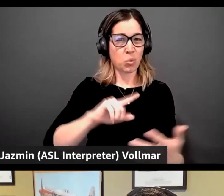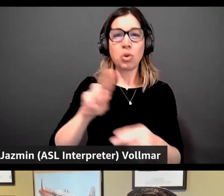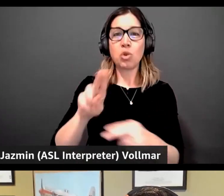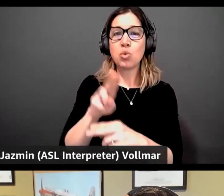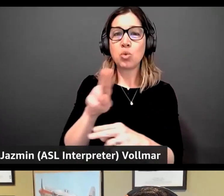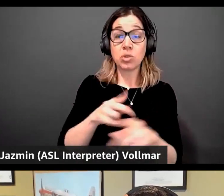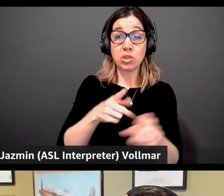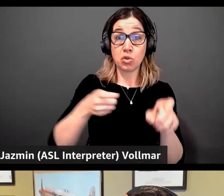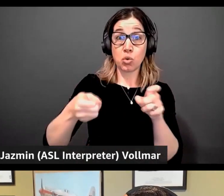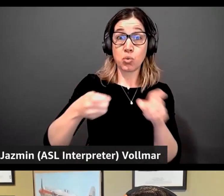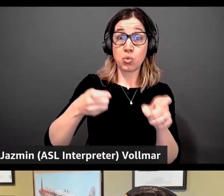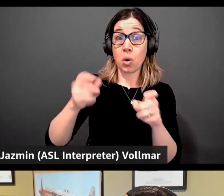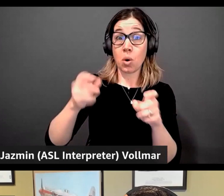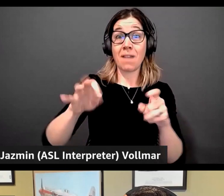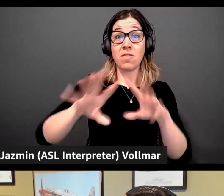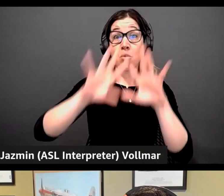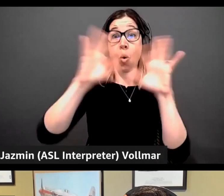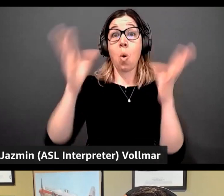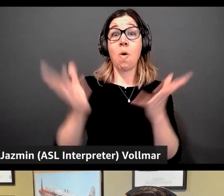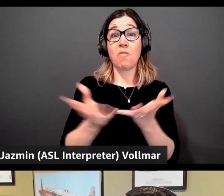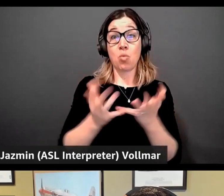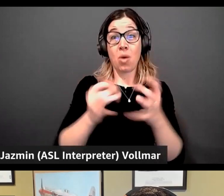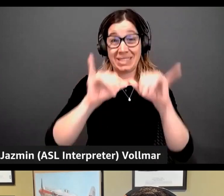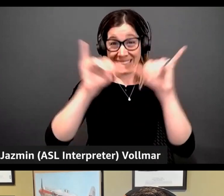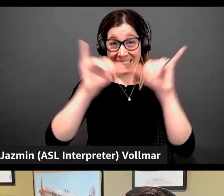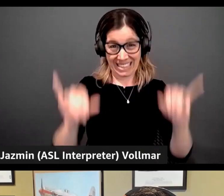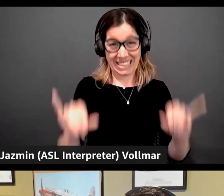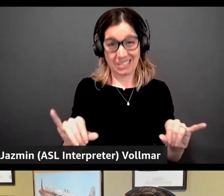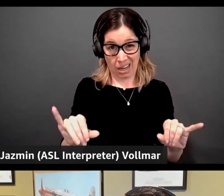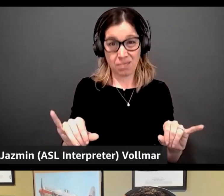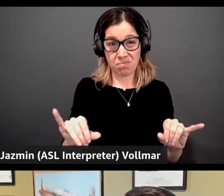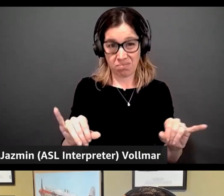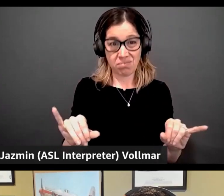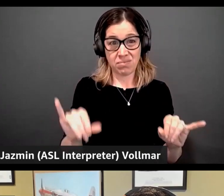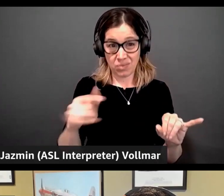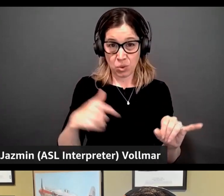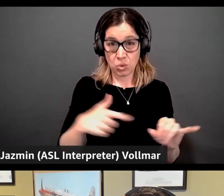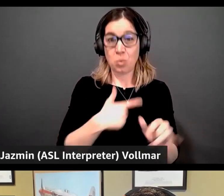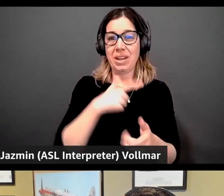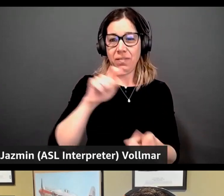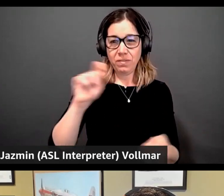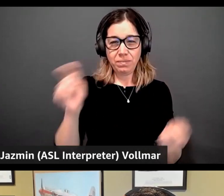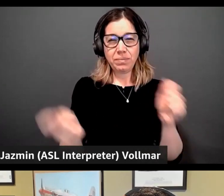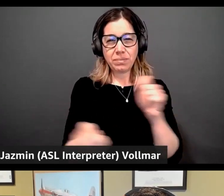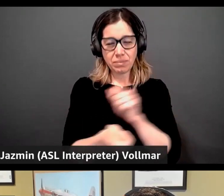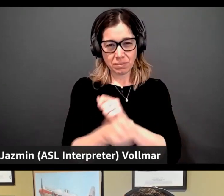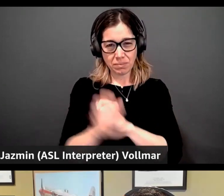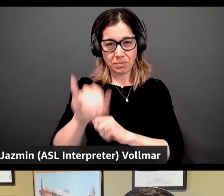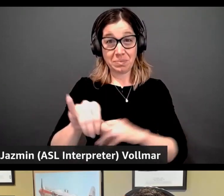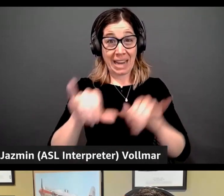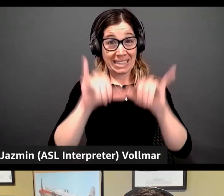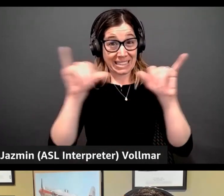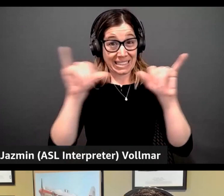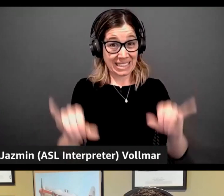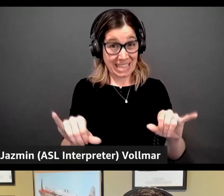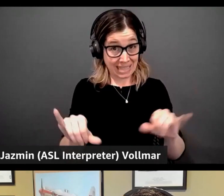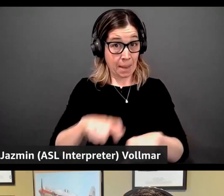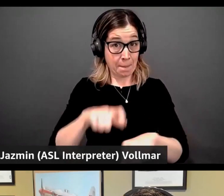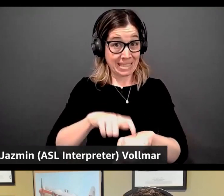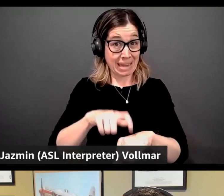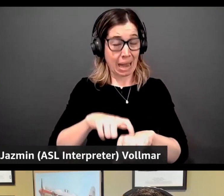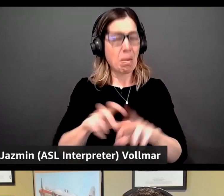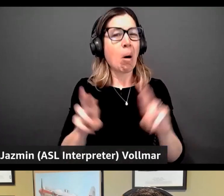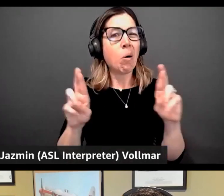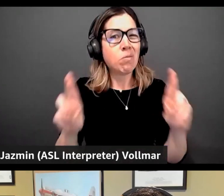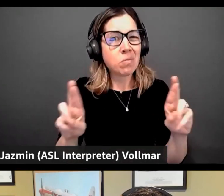of the overall system kind of as one, and we evolve that system in time. Well, hopefully we've started